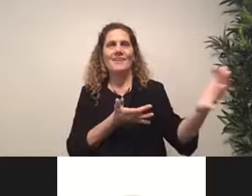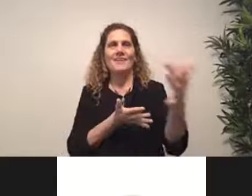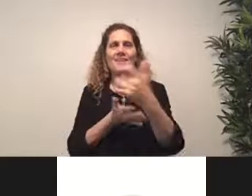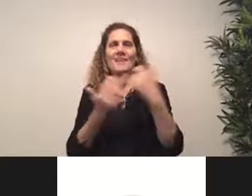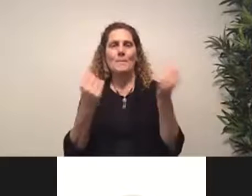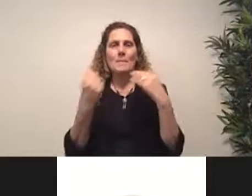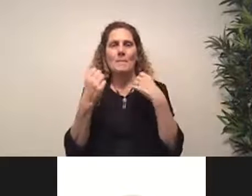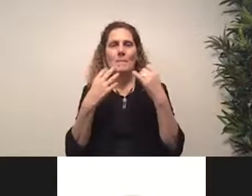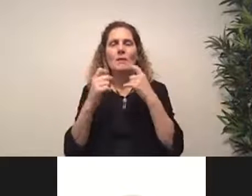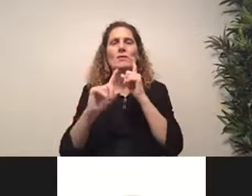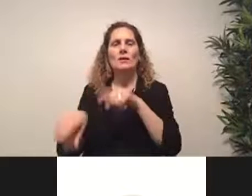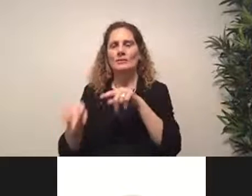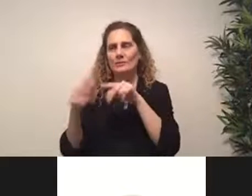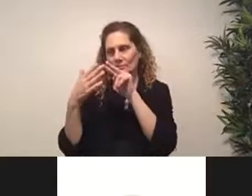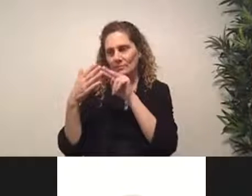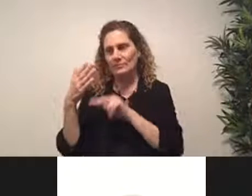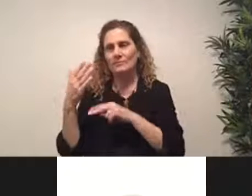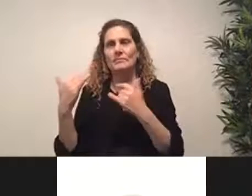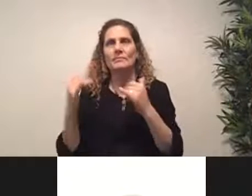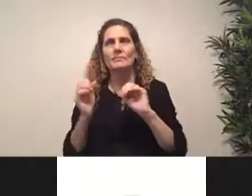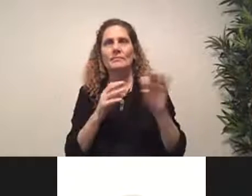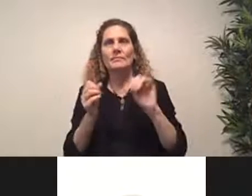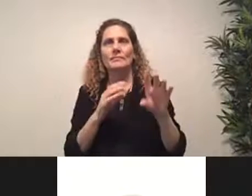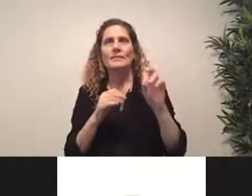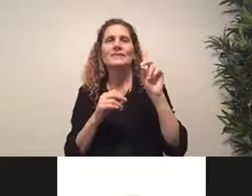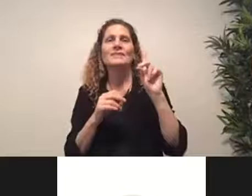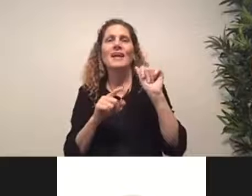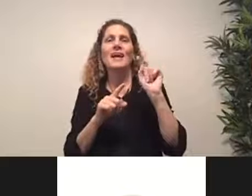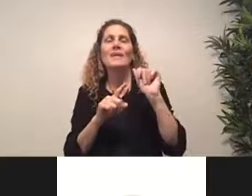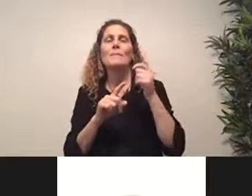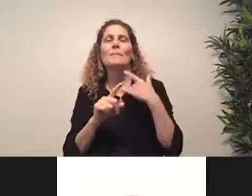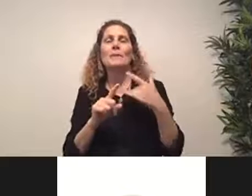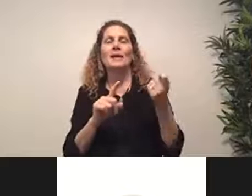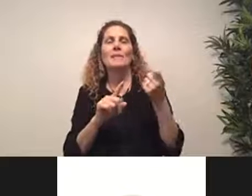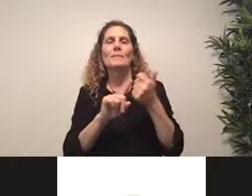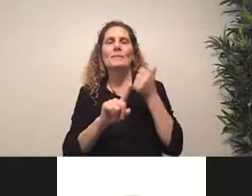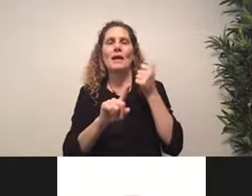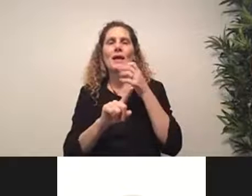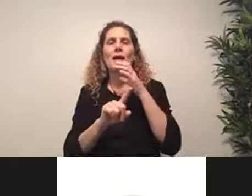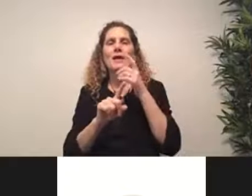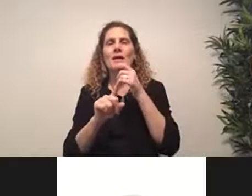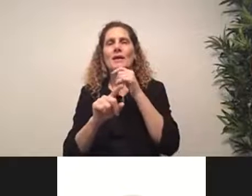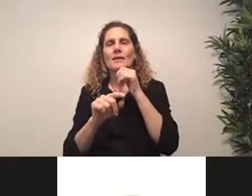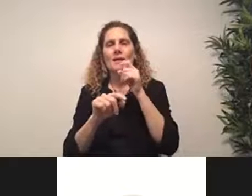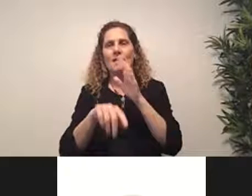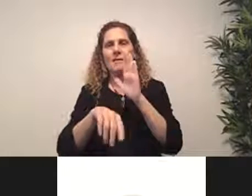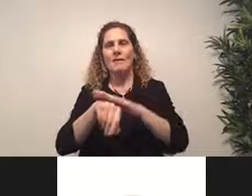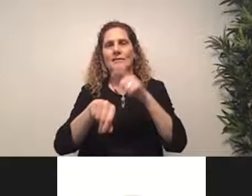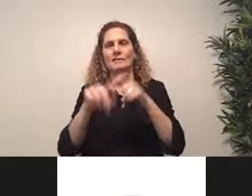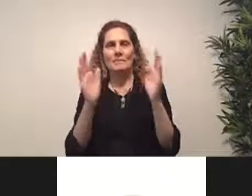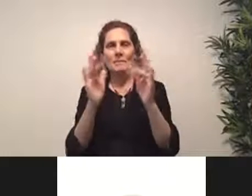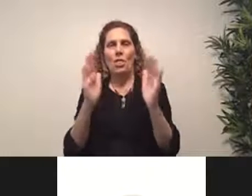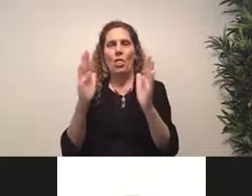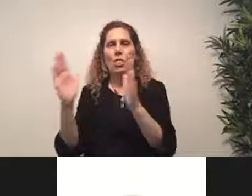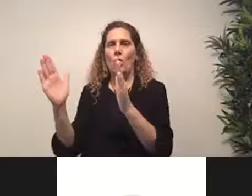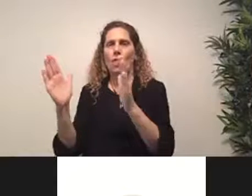detailed. This trend, the downward but yet steady trend, also continues not only in the whole population, but also